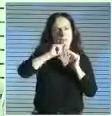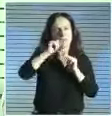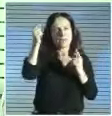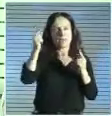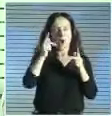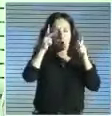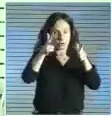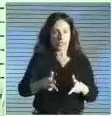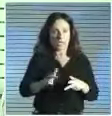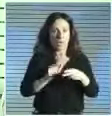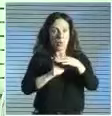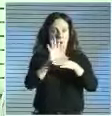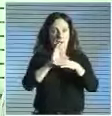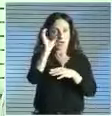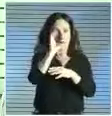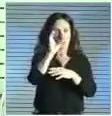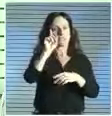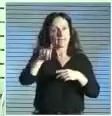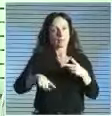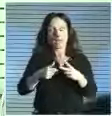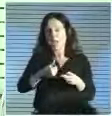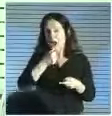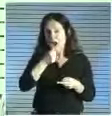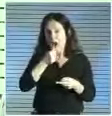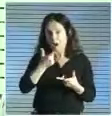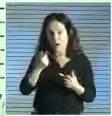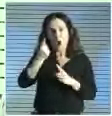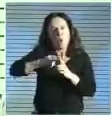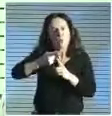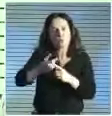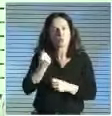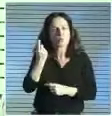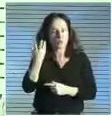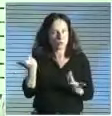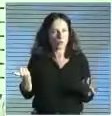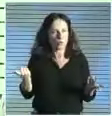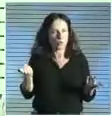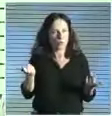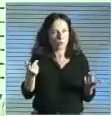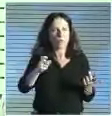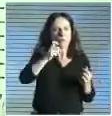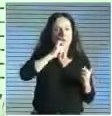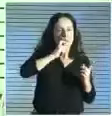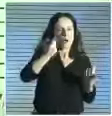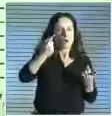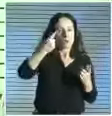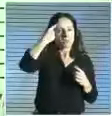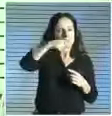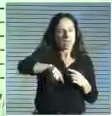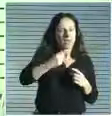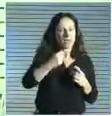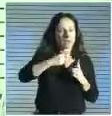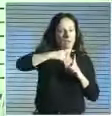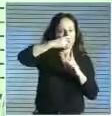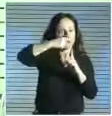And those tools are freely available to any hotel. They're on the SHA website. It's acronyms, I'm sorry.